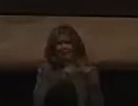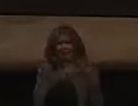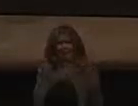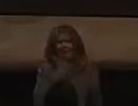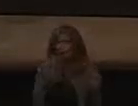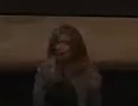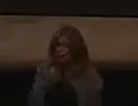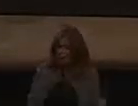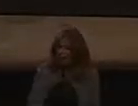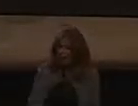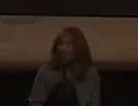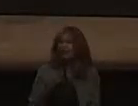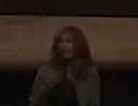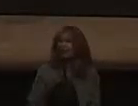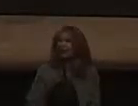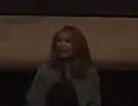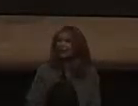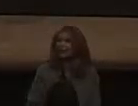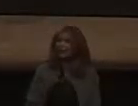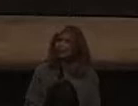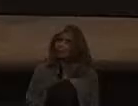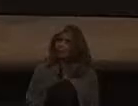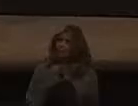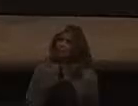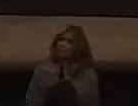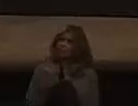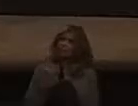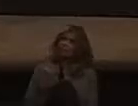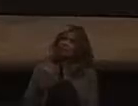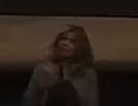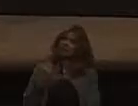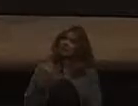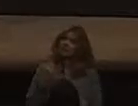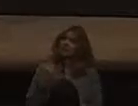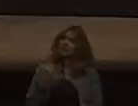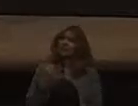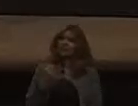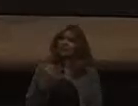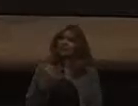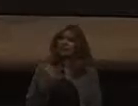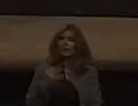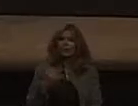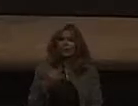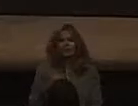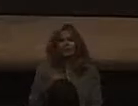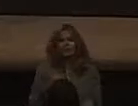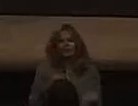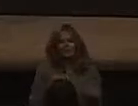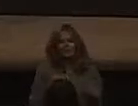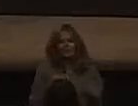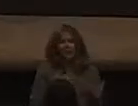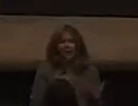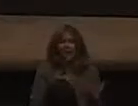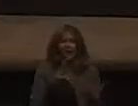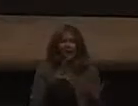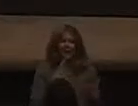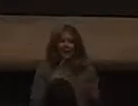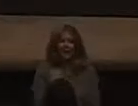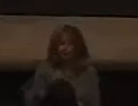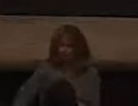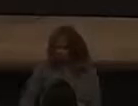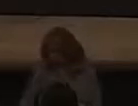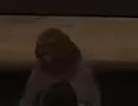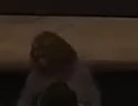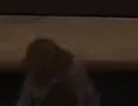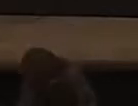And my office, I'd like to describe it as a clearinghouse for reasonable